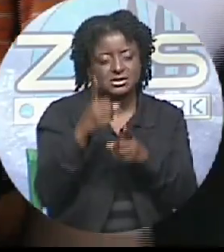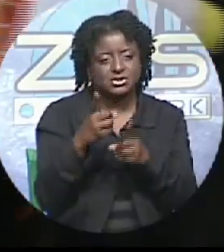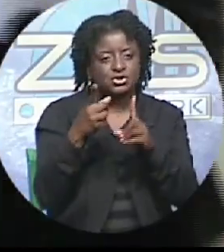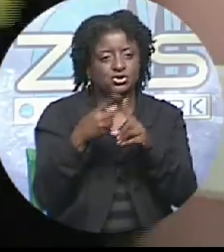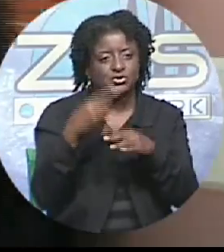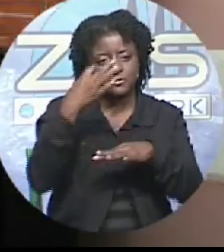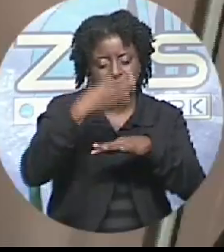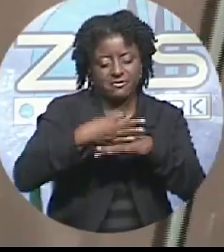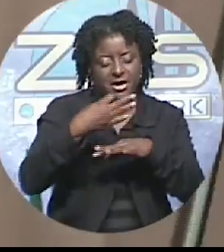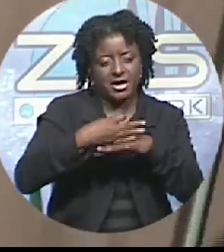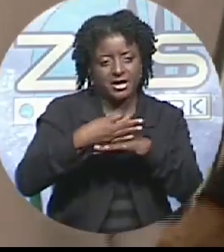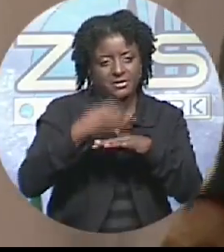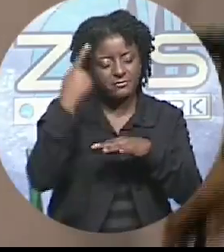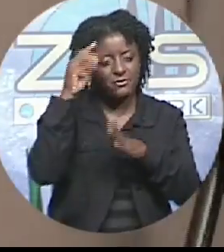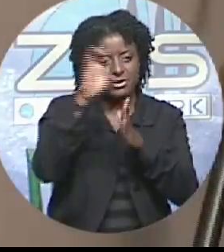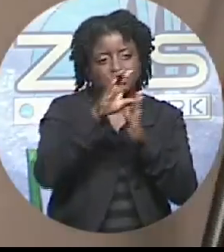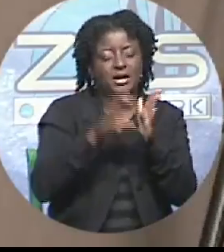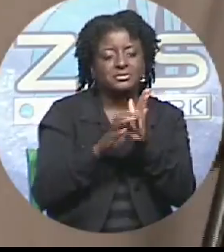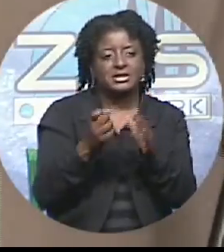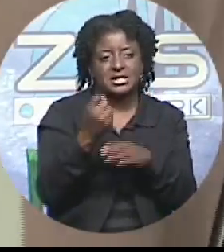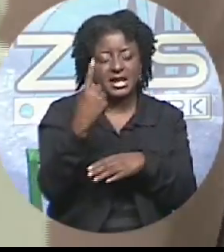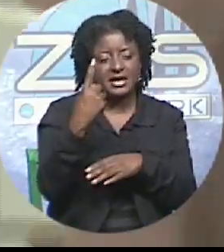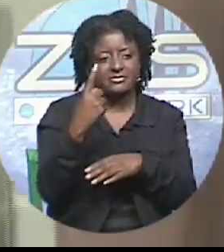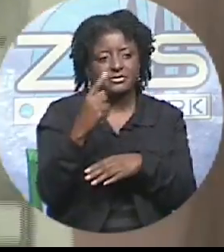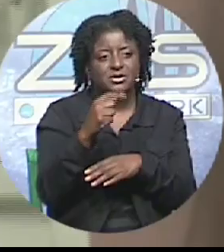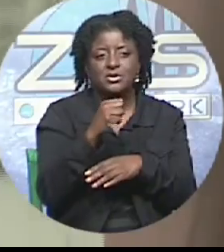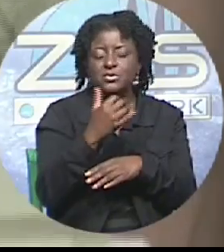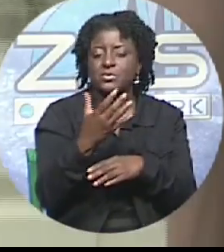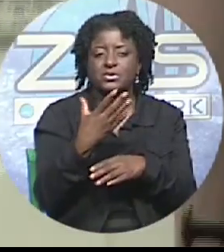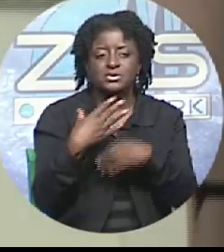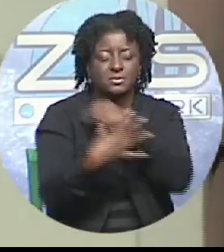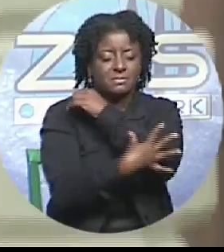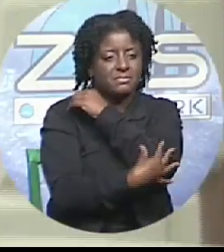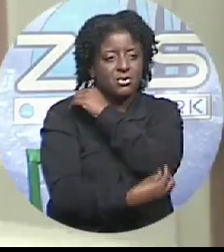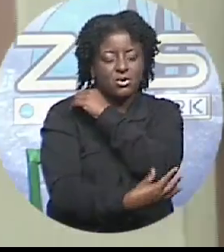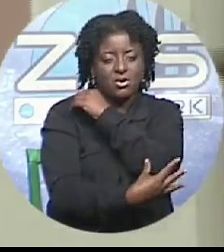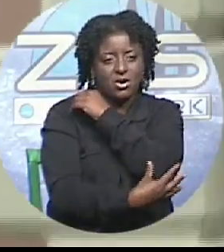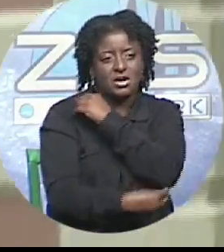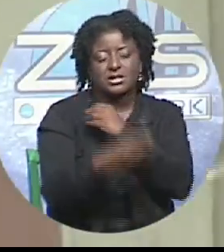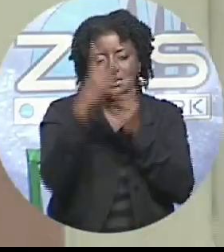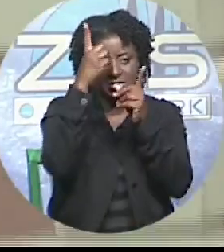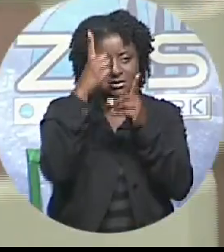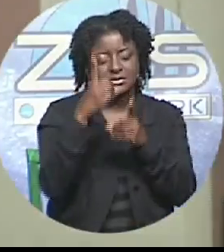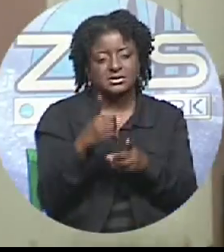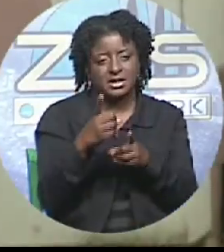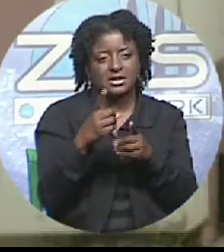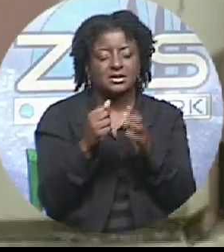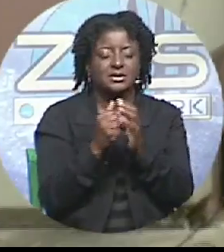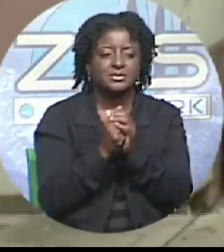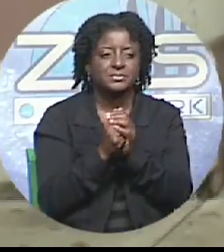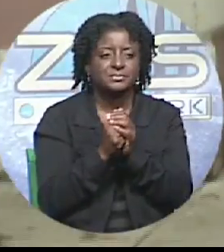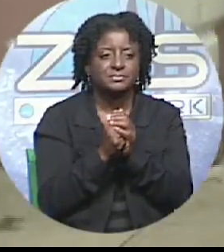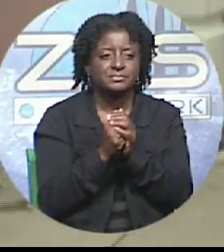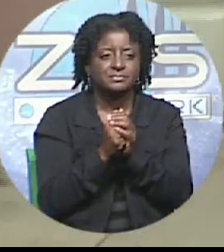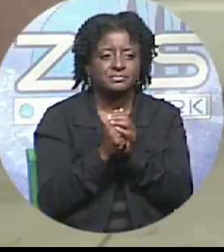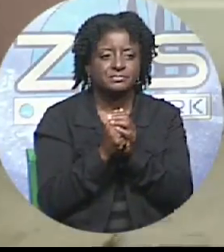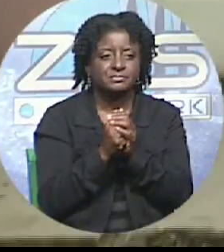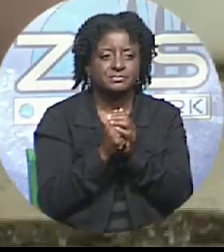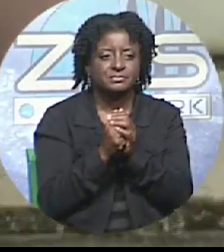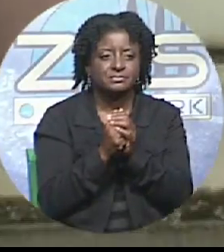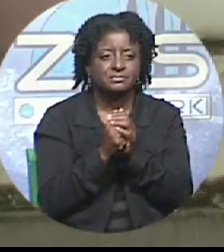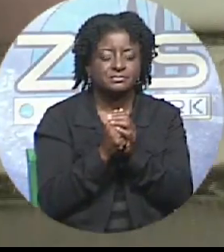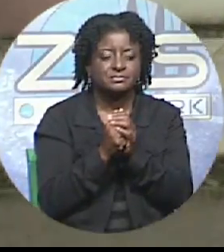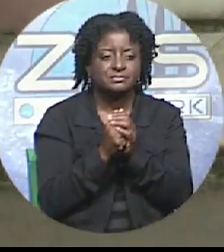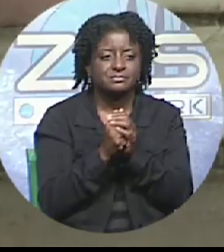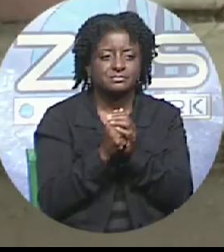and calculated. Bahama Counsel Roy Sweeting maintained his reasons why the application should be approved, noting that there would be a level